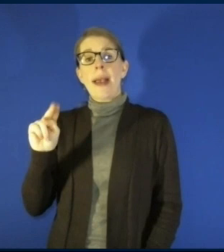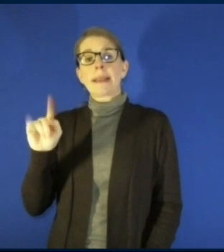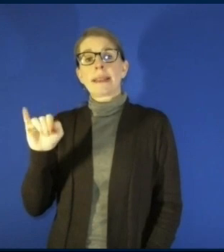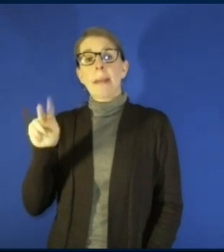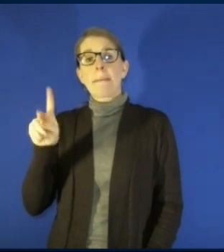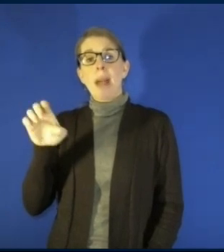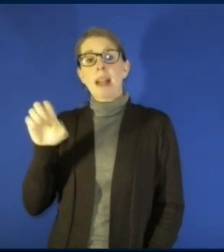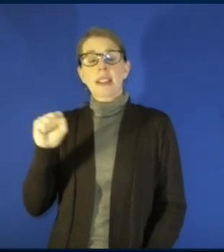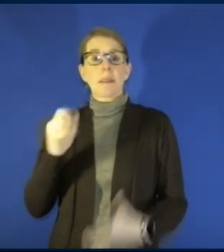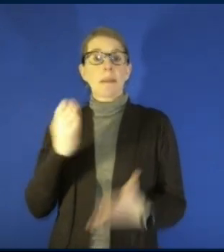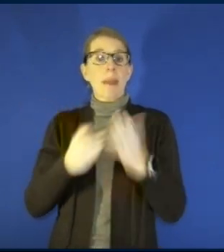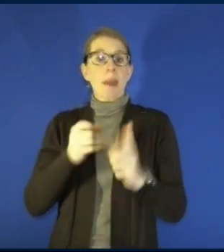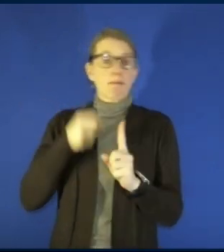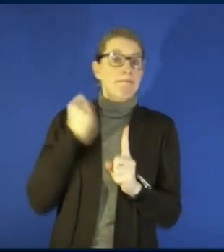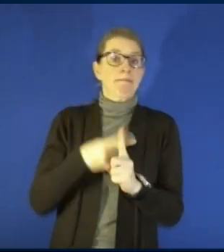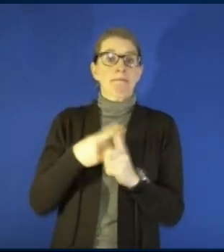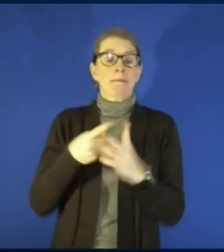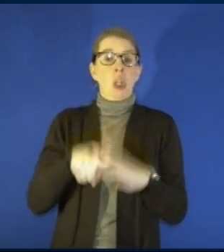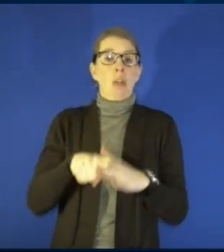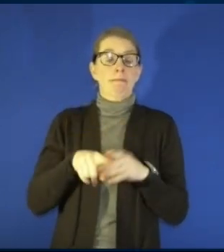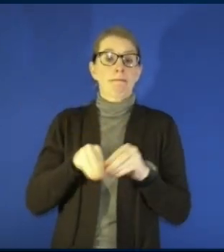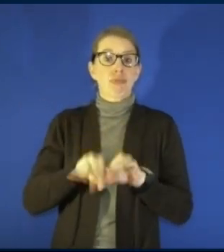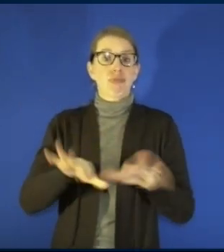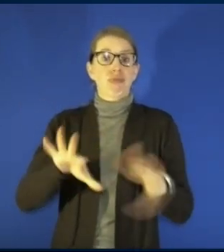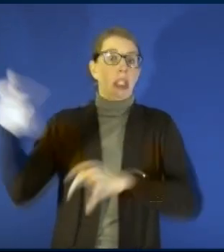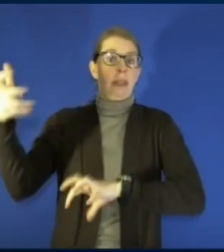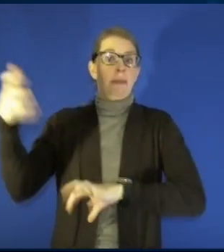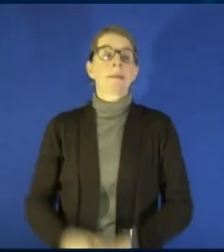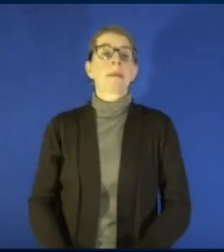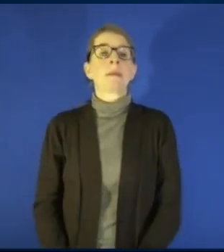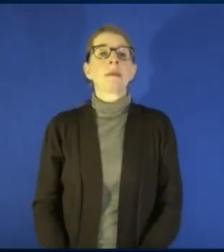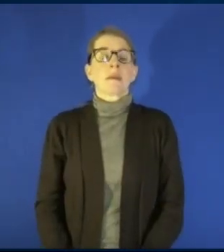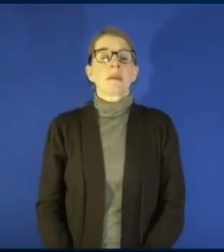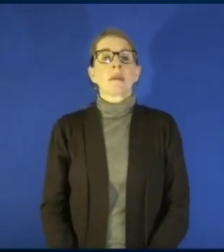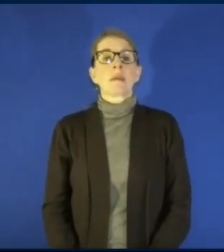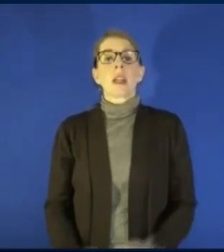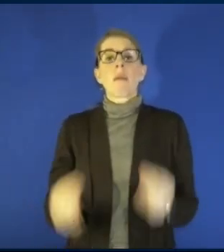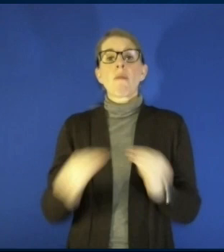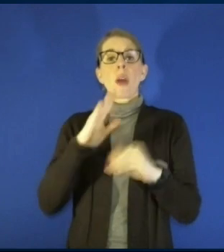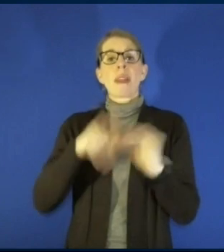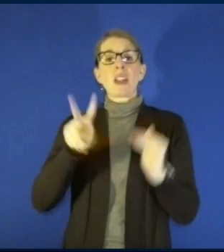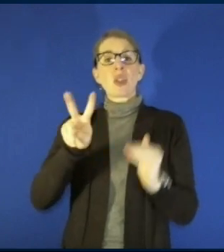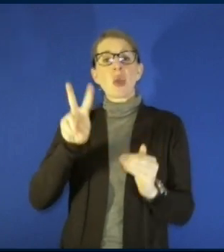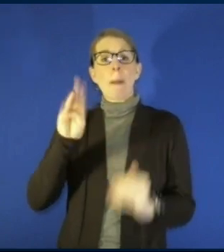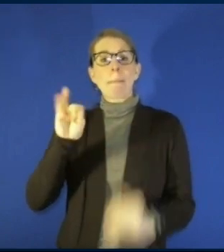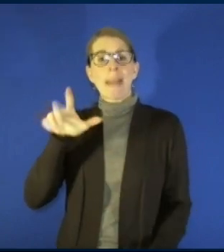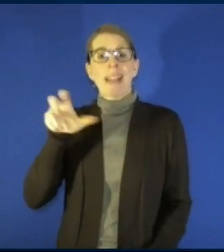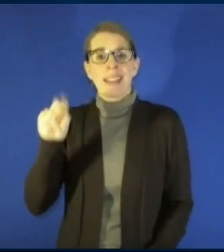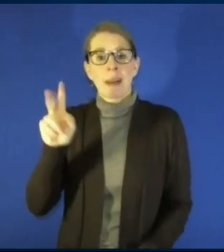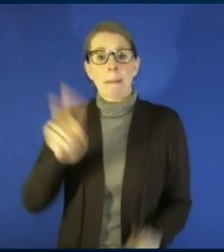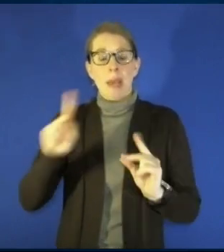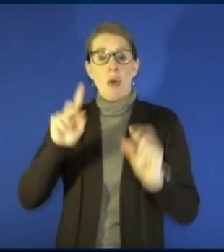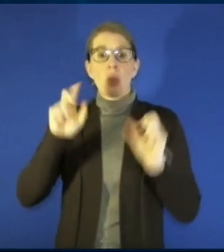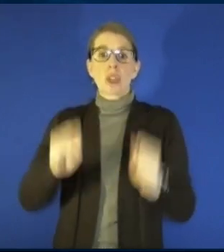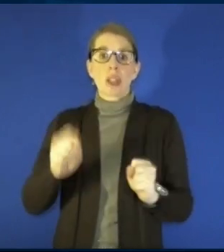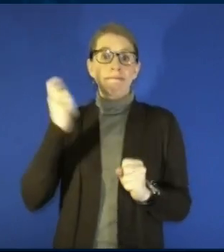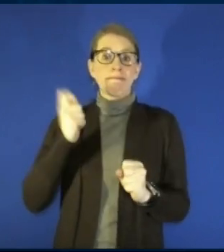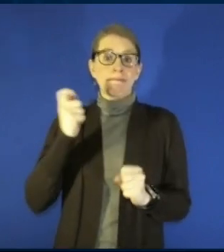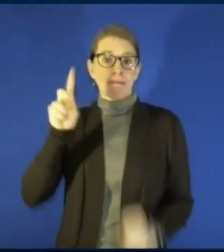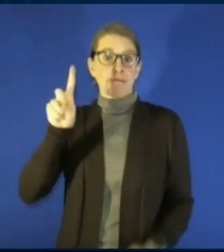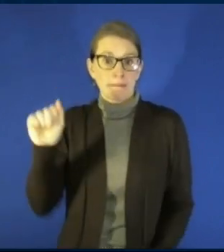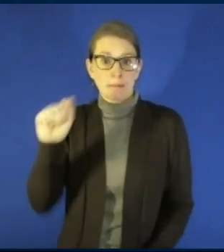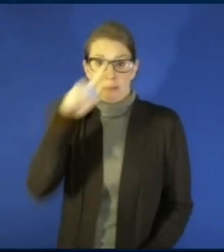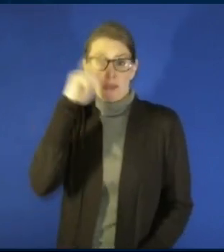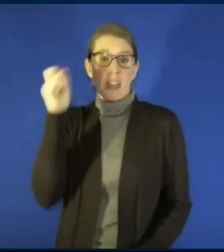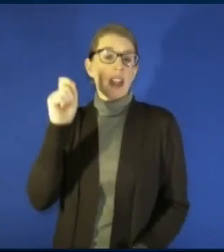that people are dealing with. A short time ago, we had mentioned that more than 2 million people could be on disability because of COVID long